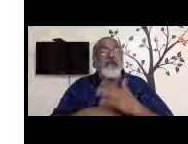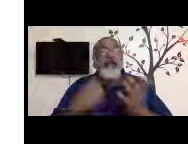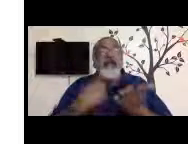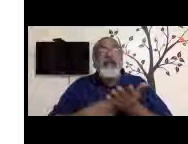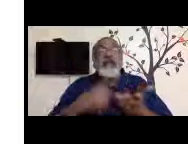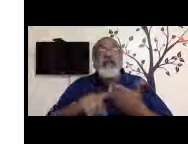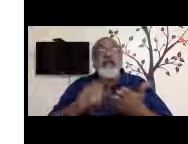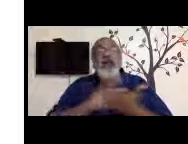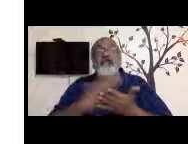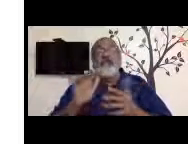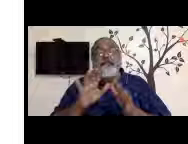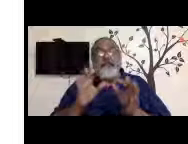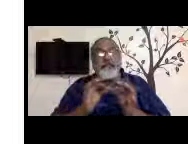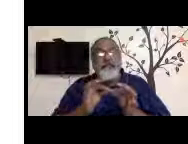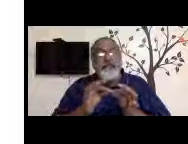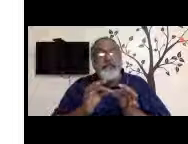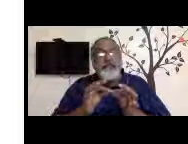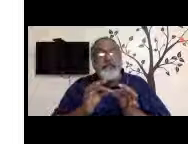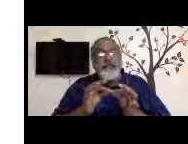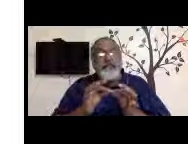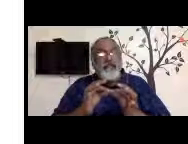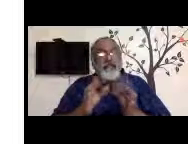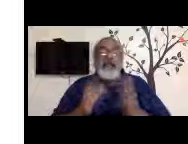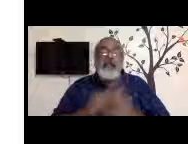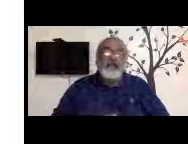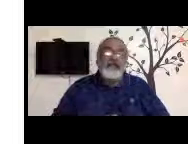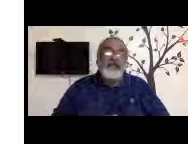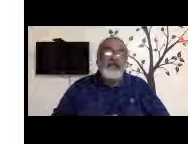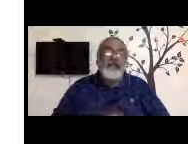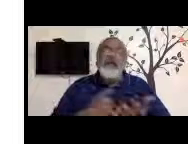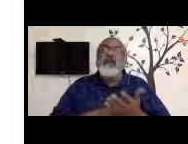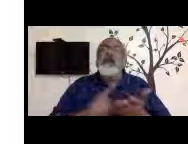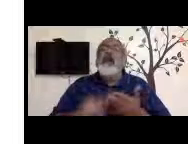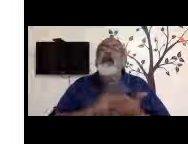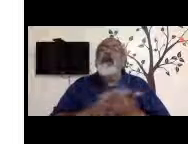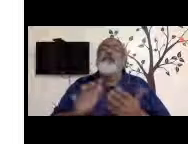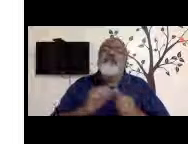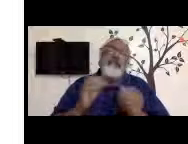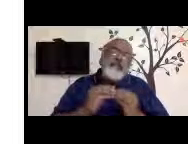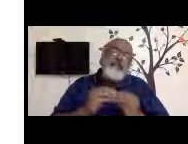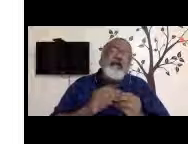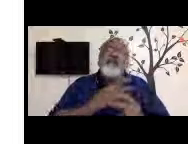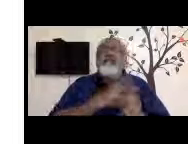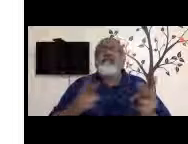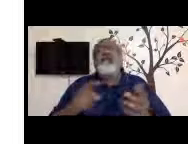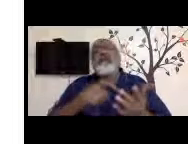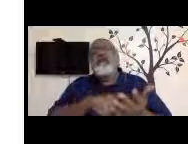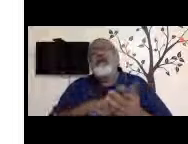rehabilitation. Though rehabilitation is generally required as a general requirement for